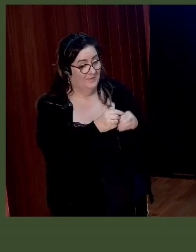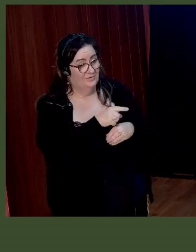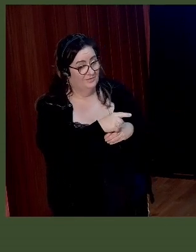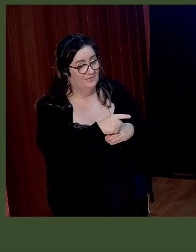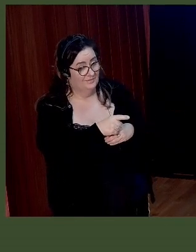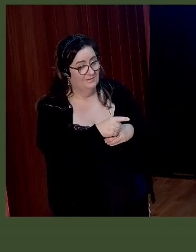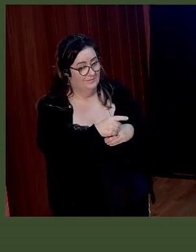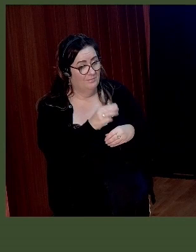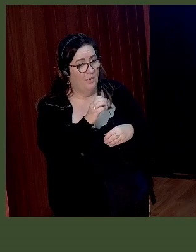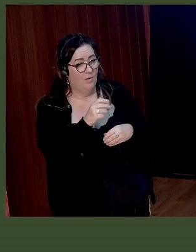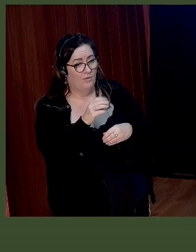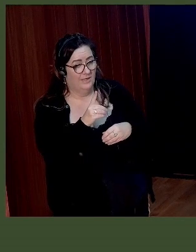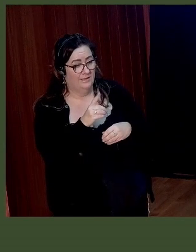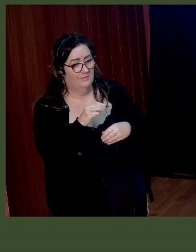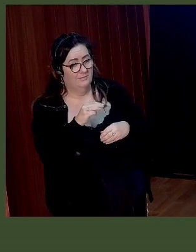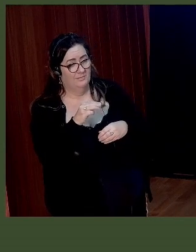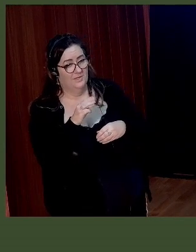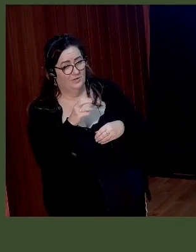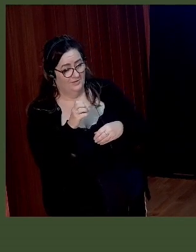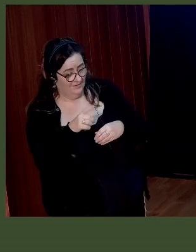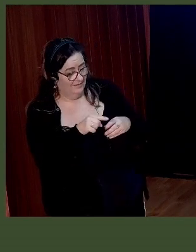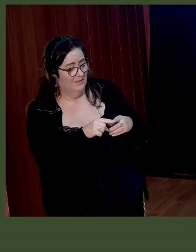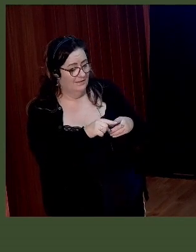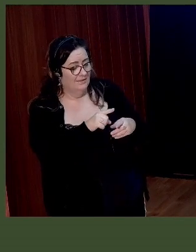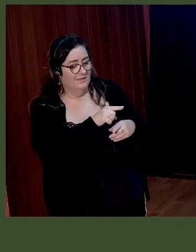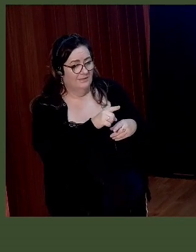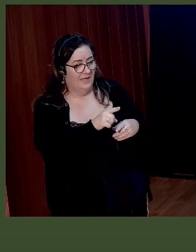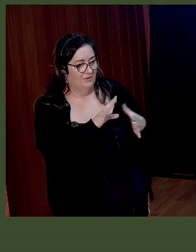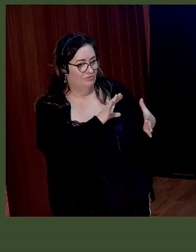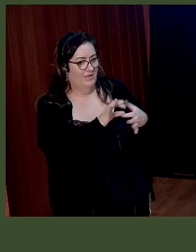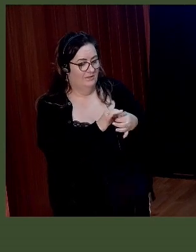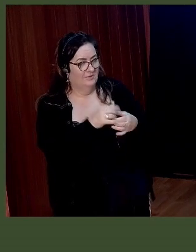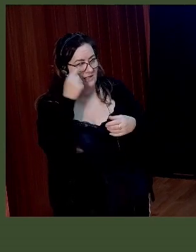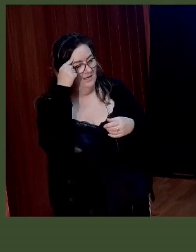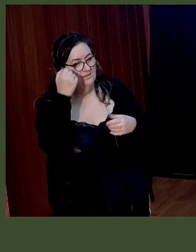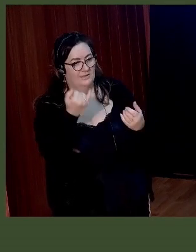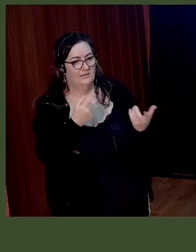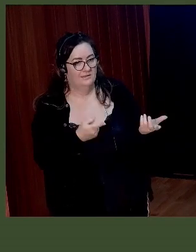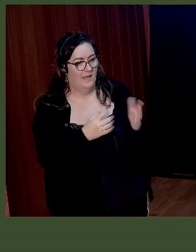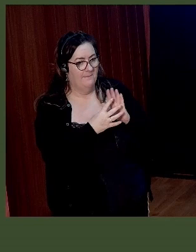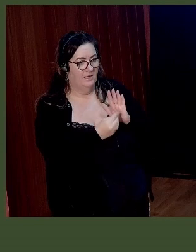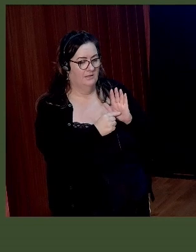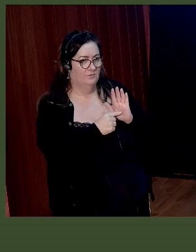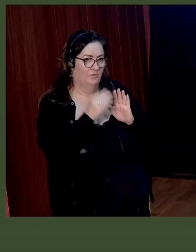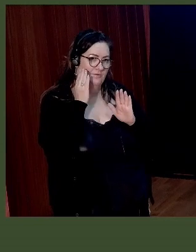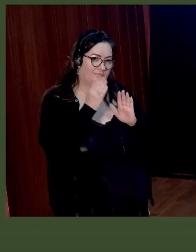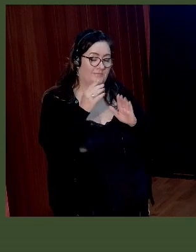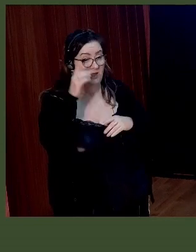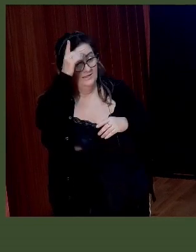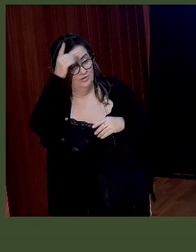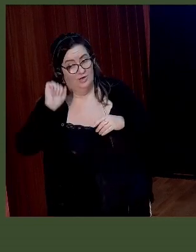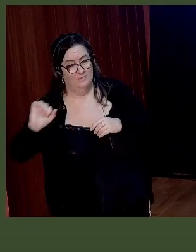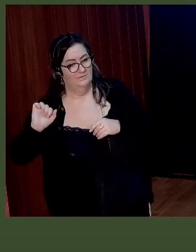opinions of Pádraig Pearse, and the opinions of Pádraig Pearse is closely related to that tradition of thought. In that model towards a nation state, the German